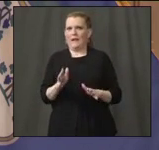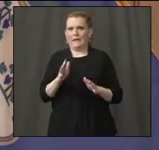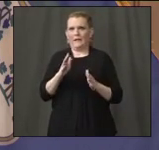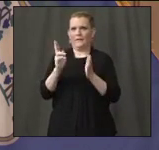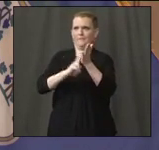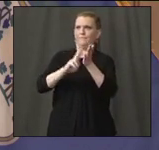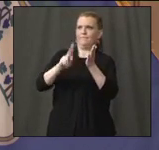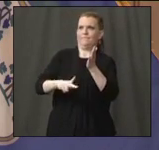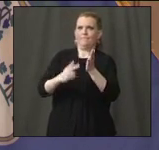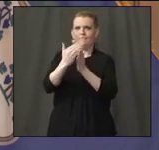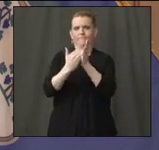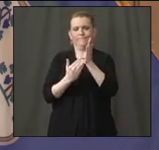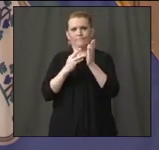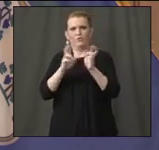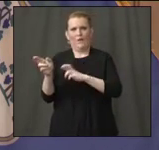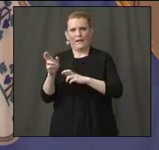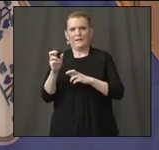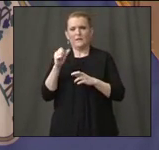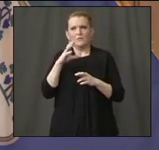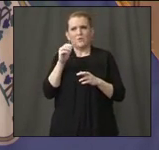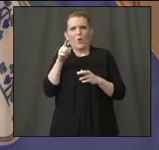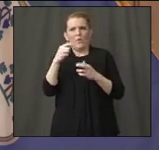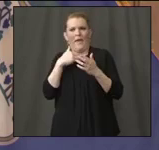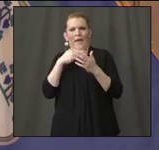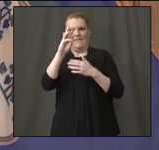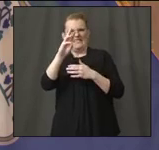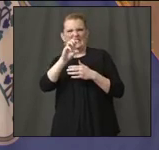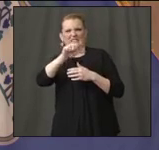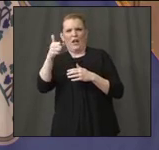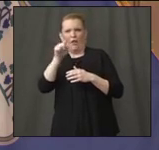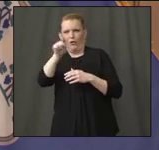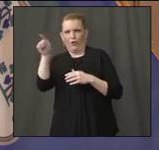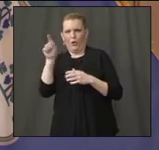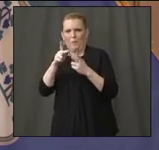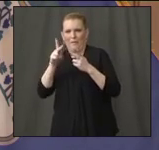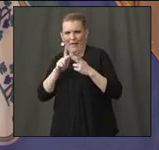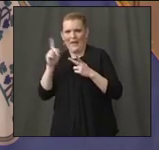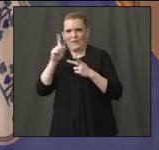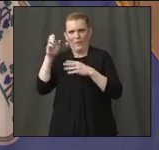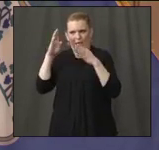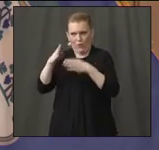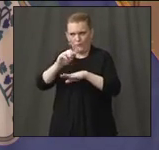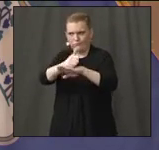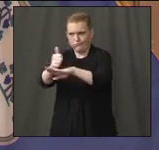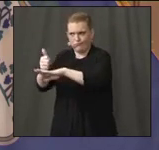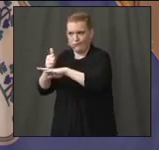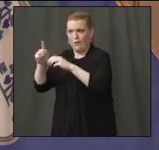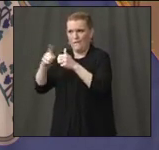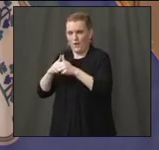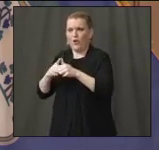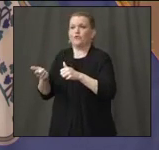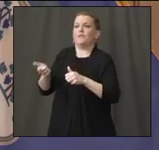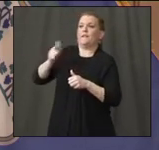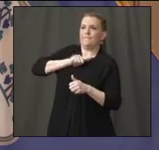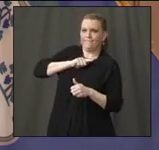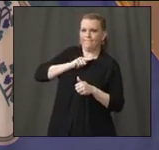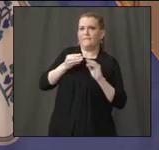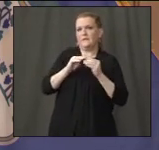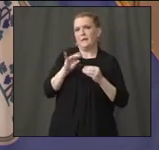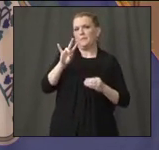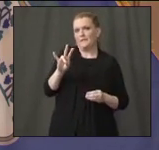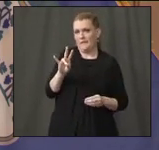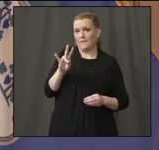7th up and operating. So I think Connecticut should be proud of where we are, utilizing those relationships, doing whatever we